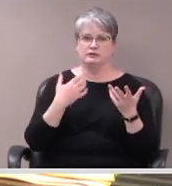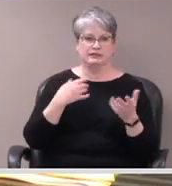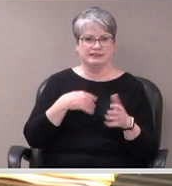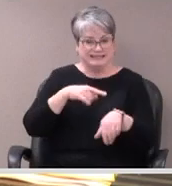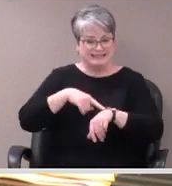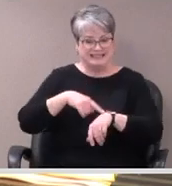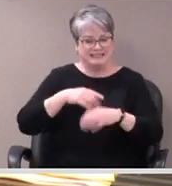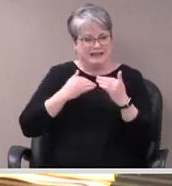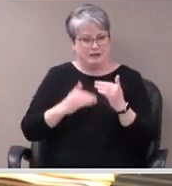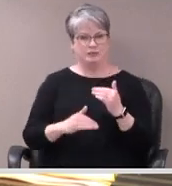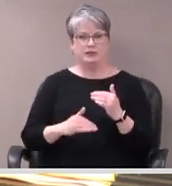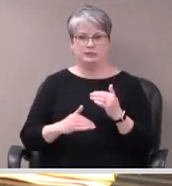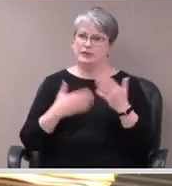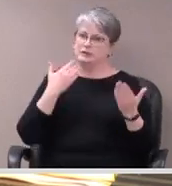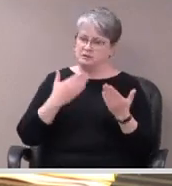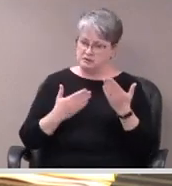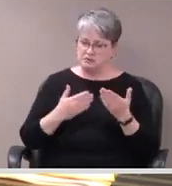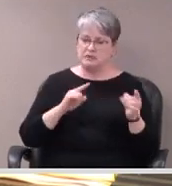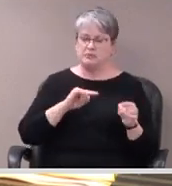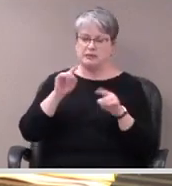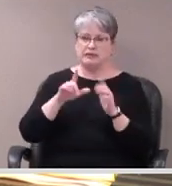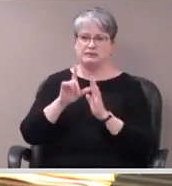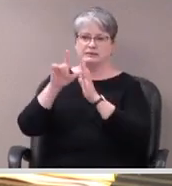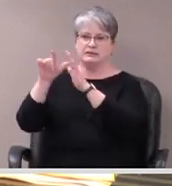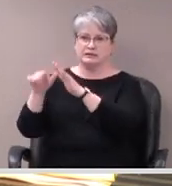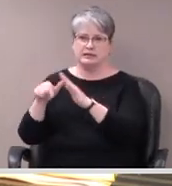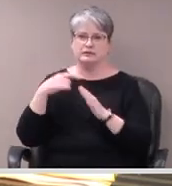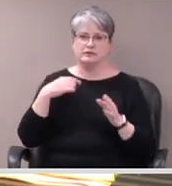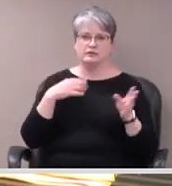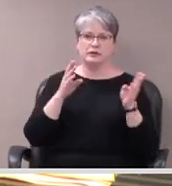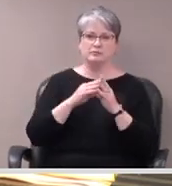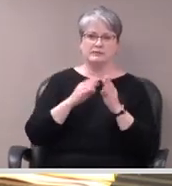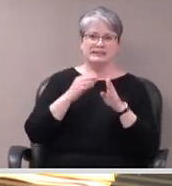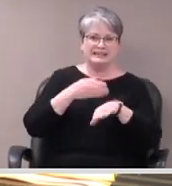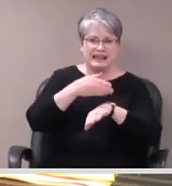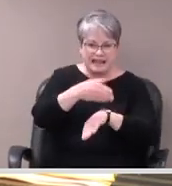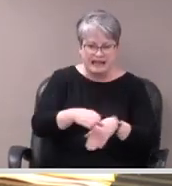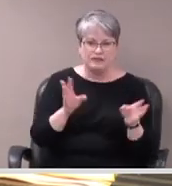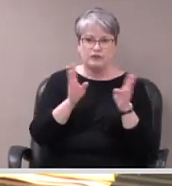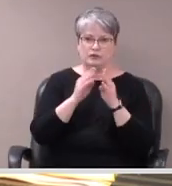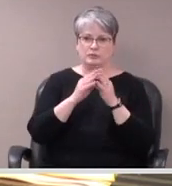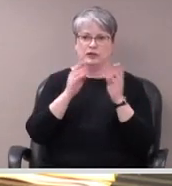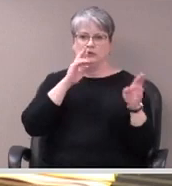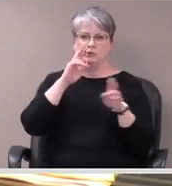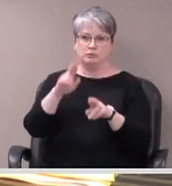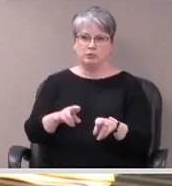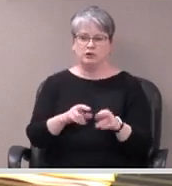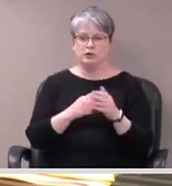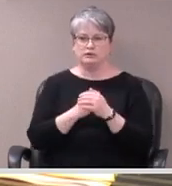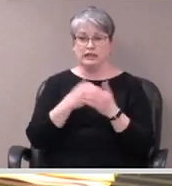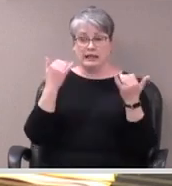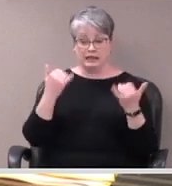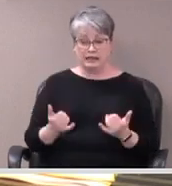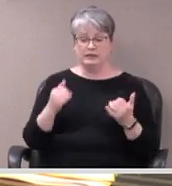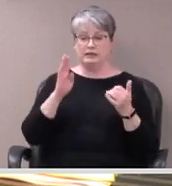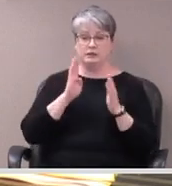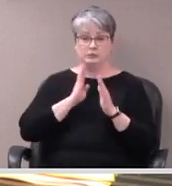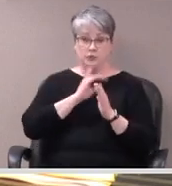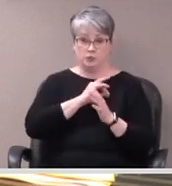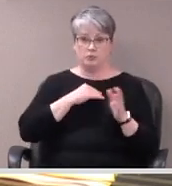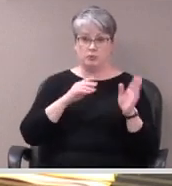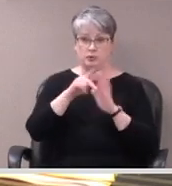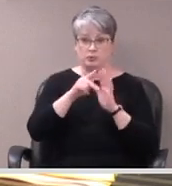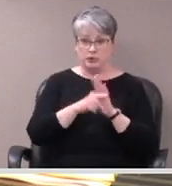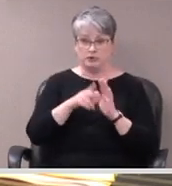time limitation may address the board later in the meeting immediately after the board reports. This full board policy concerning